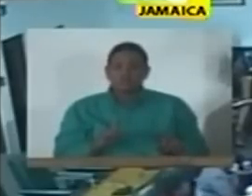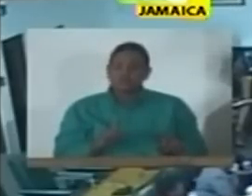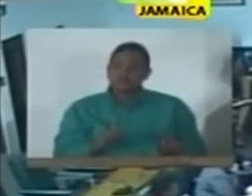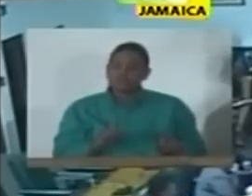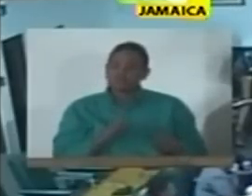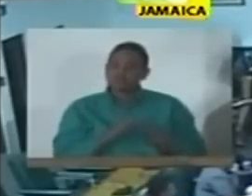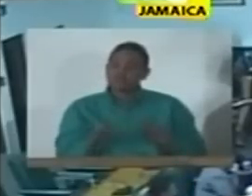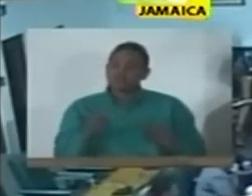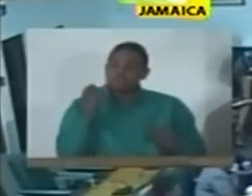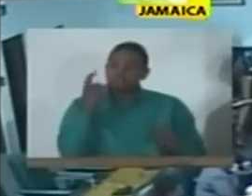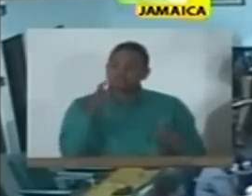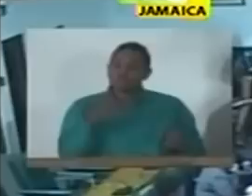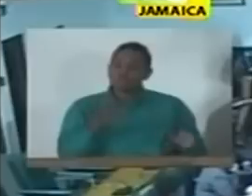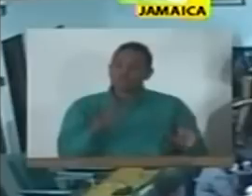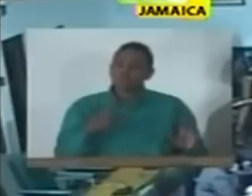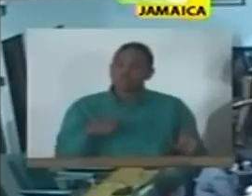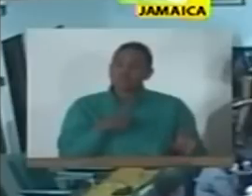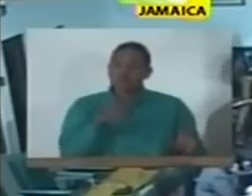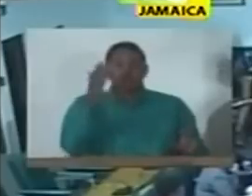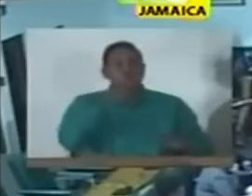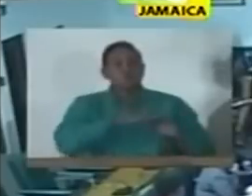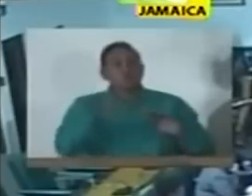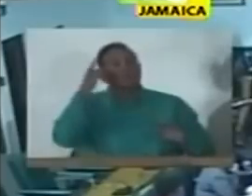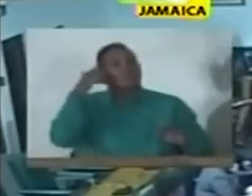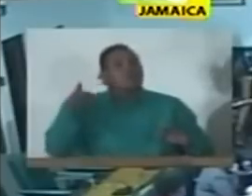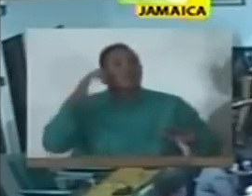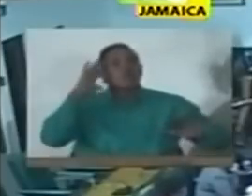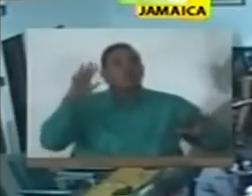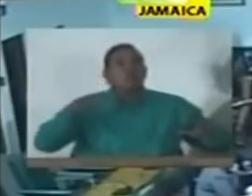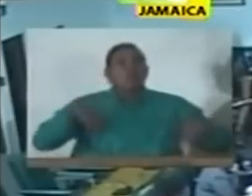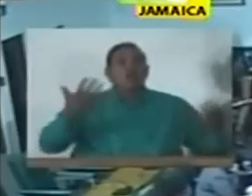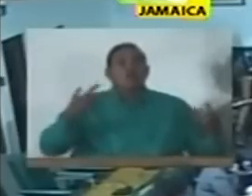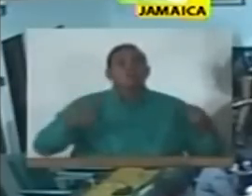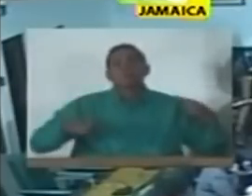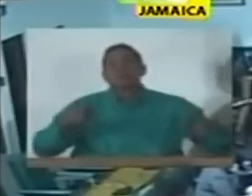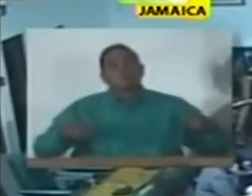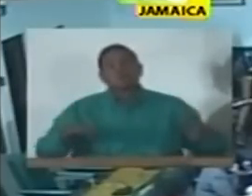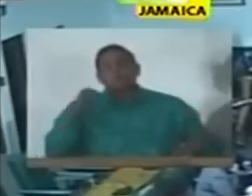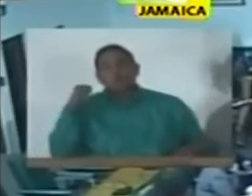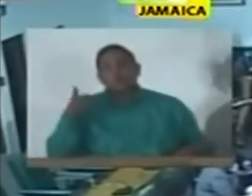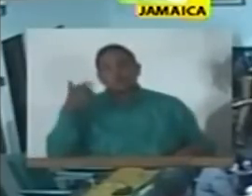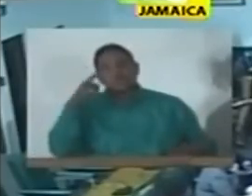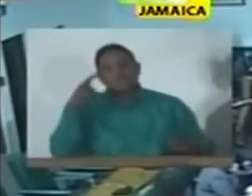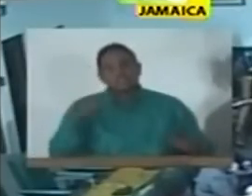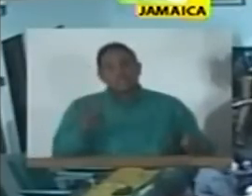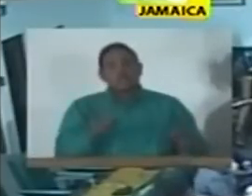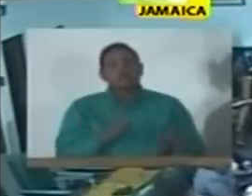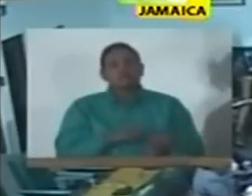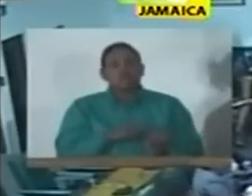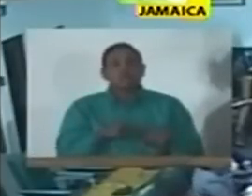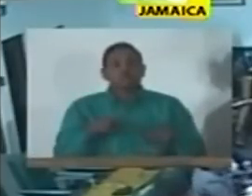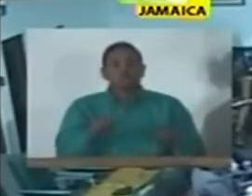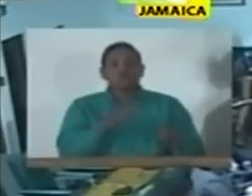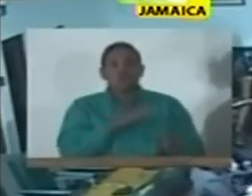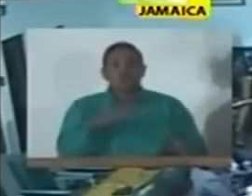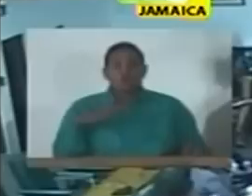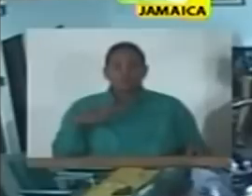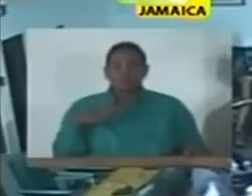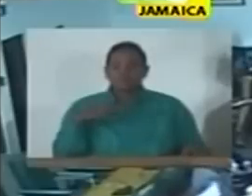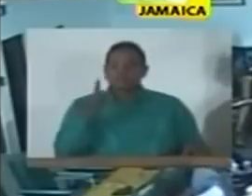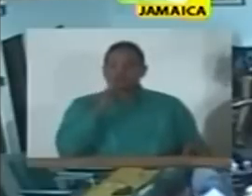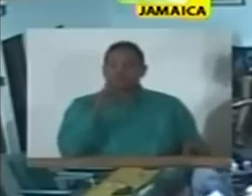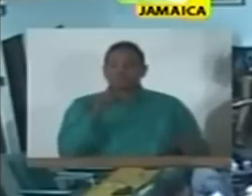if you would permit us, I think that we wouldn't have that much difficulty. And I will take the time during committee to also